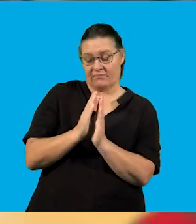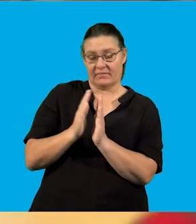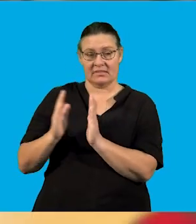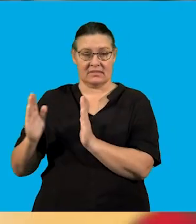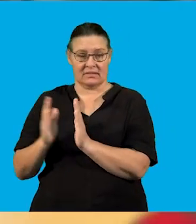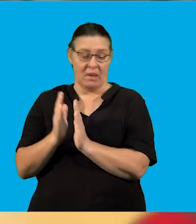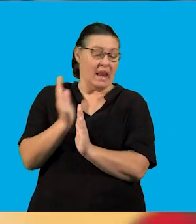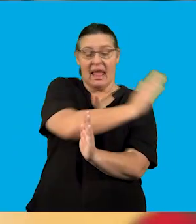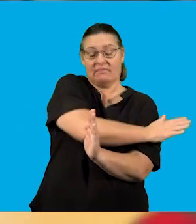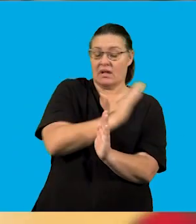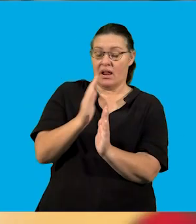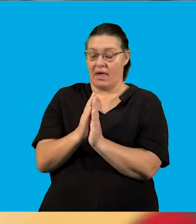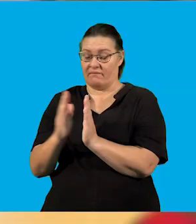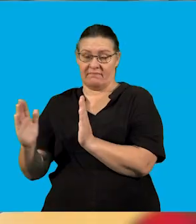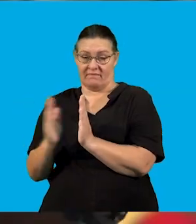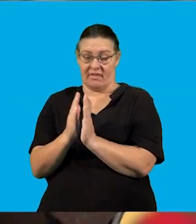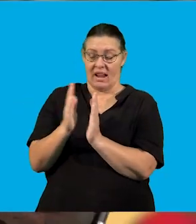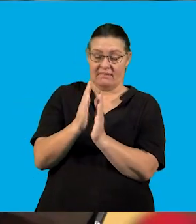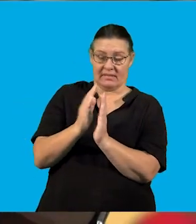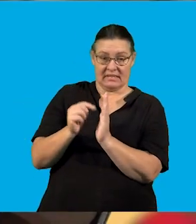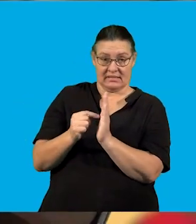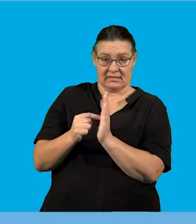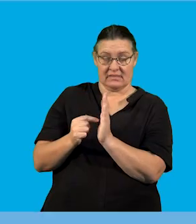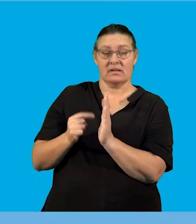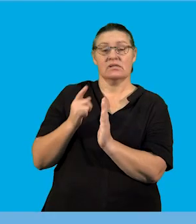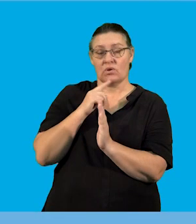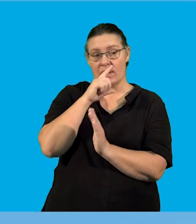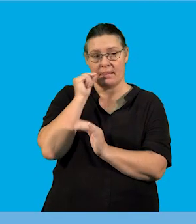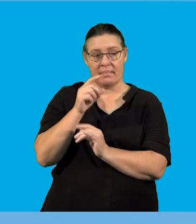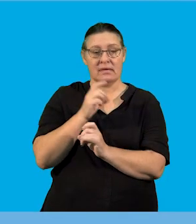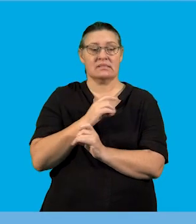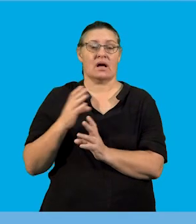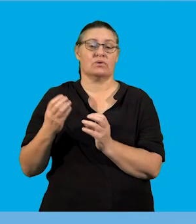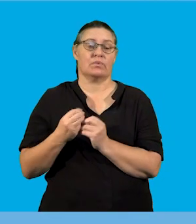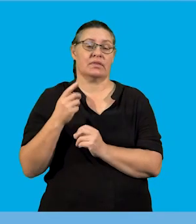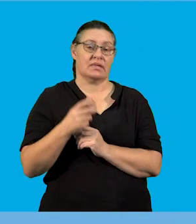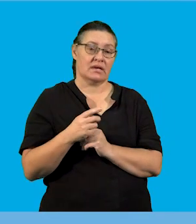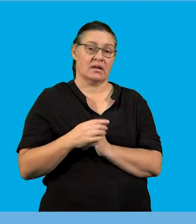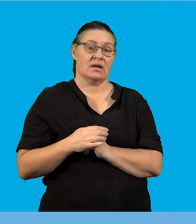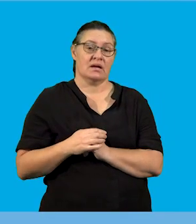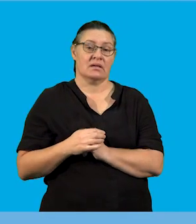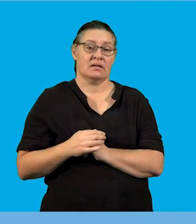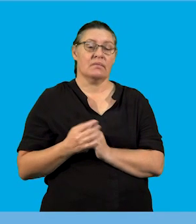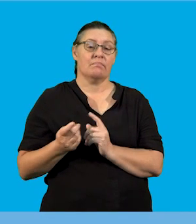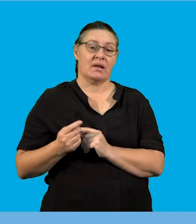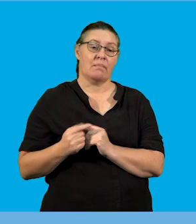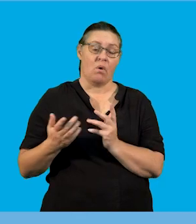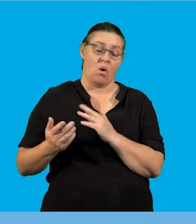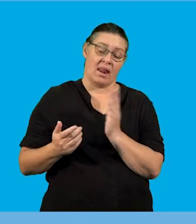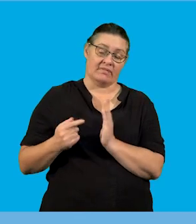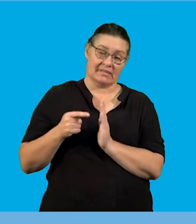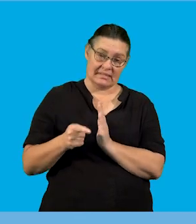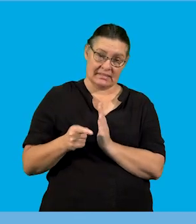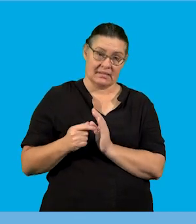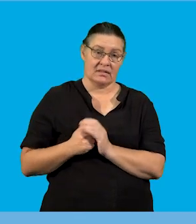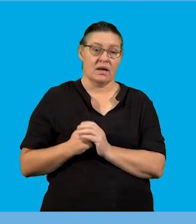bit to the left of the periodic table. And then we're going to name that particular compound starting with that particular element that is